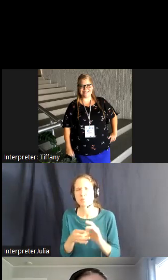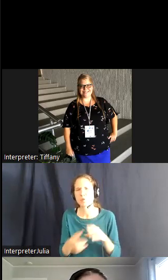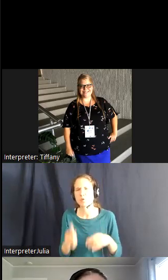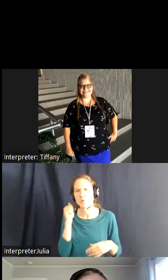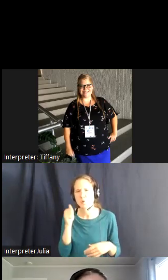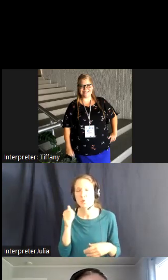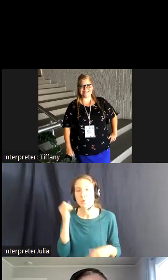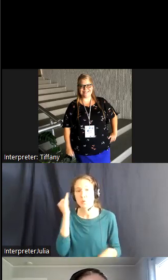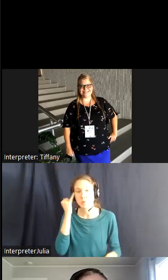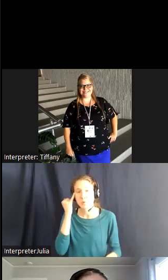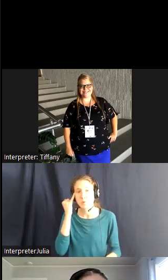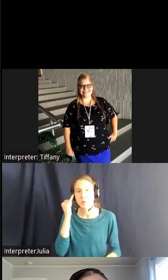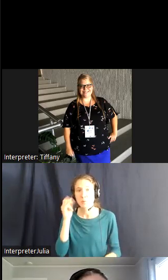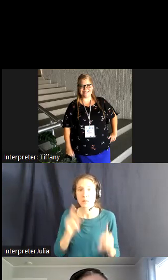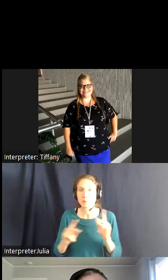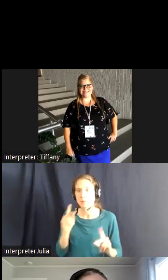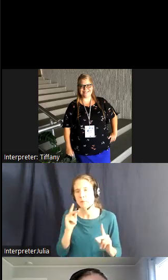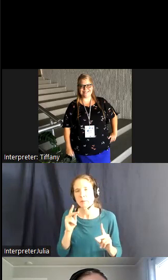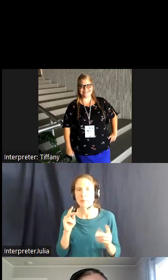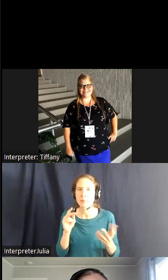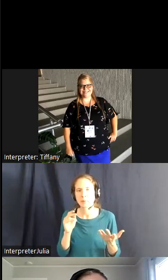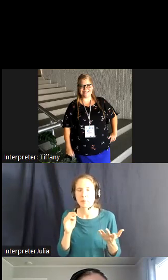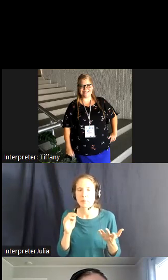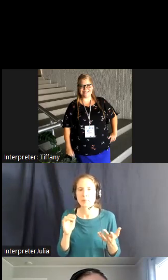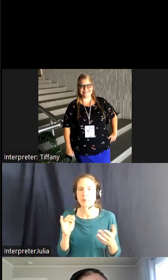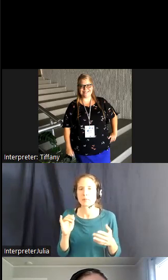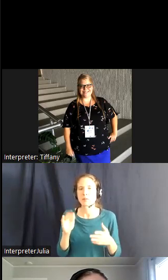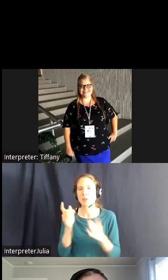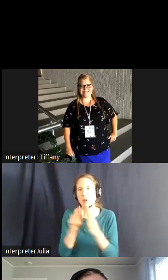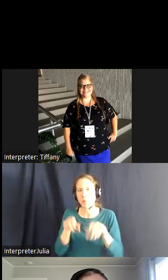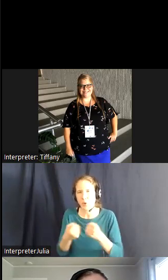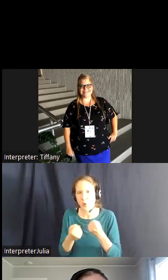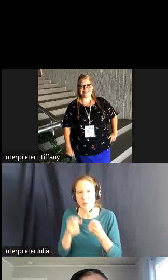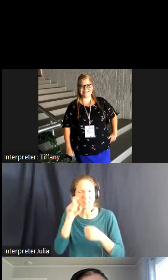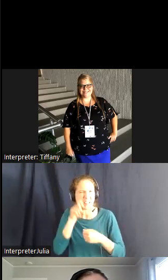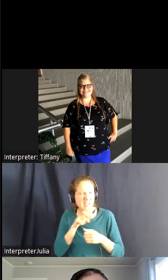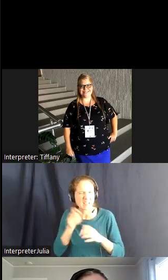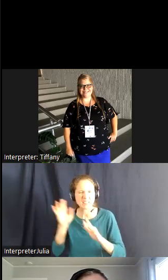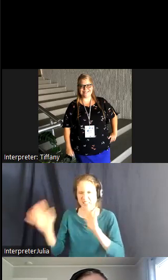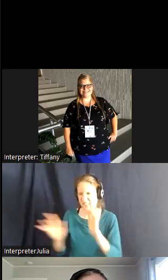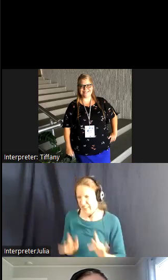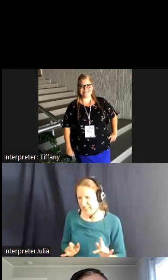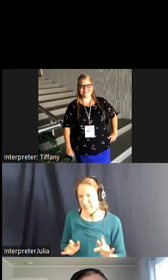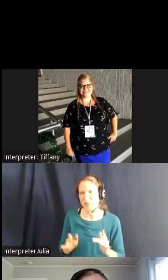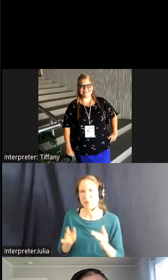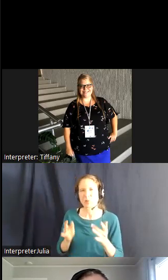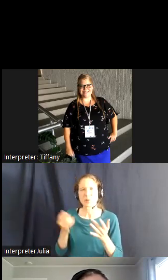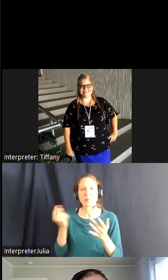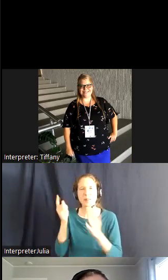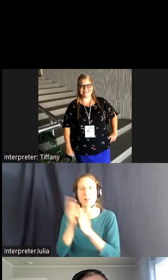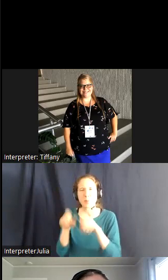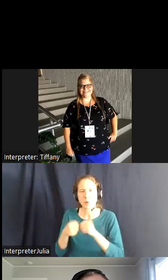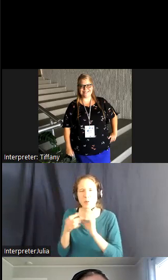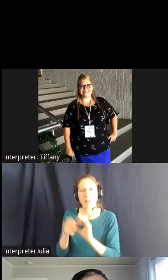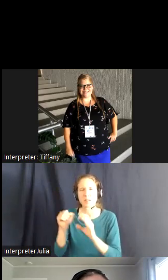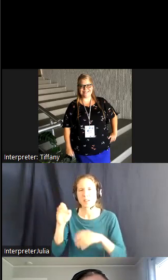who have sex offenses? I know that there are some municipalities, cities, etc., who have strict rules around sex offenders. Is this